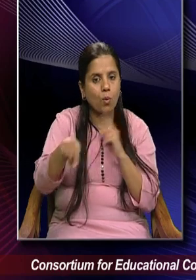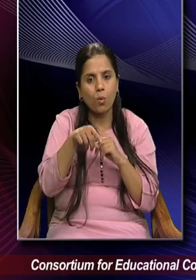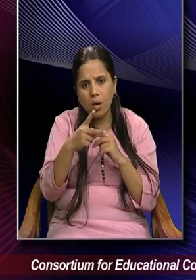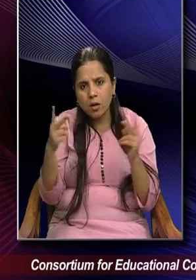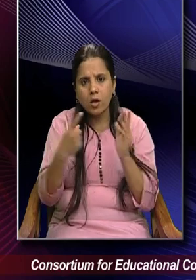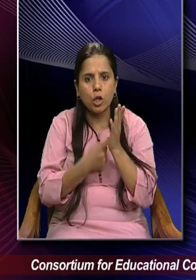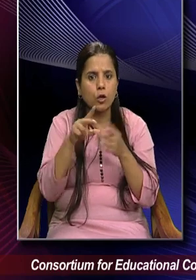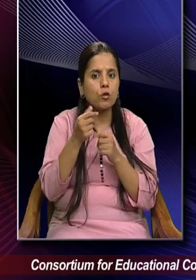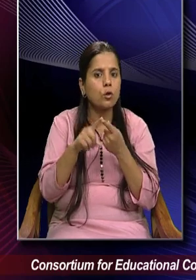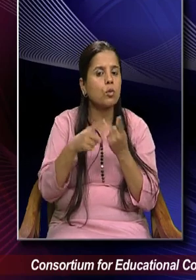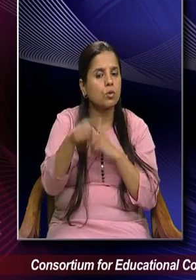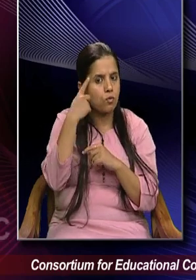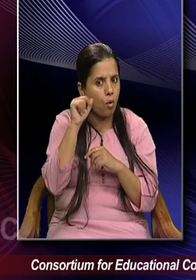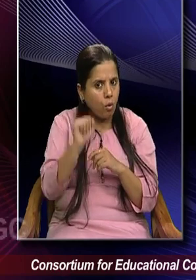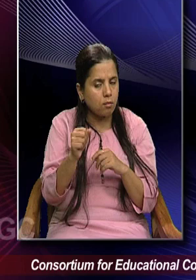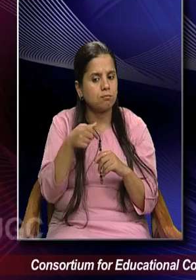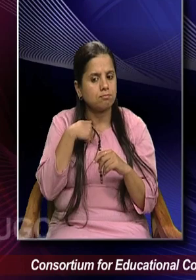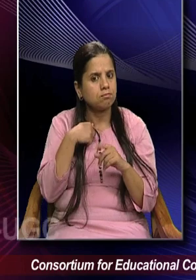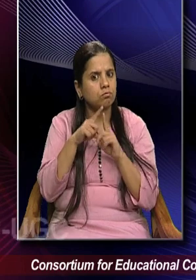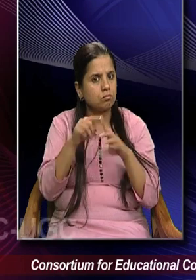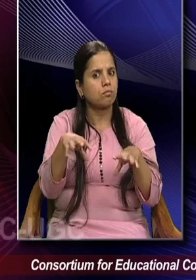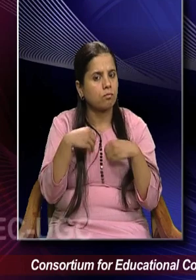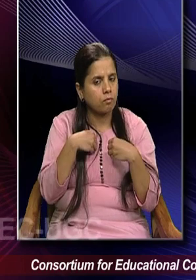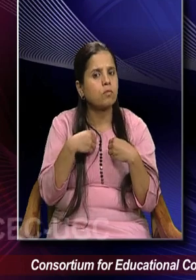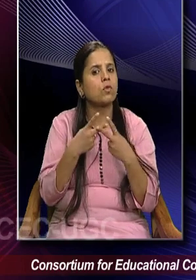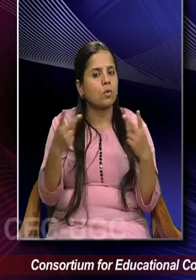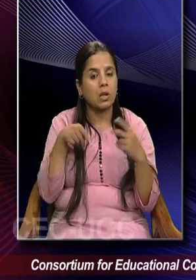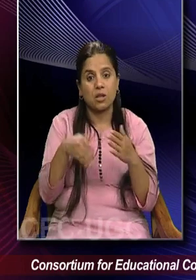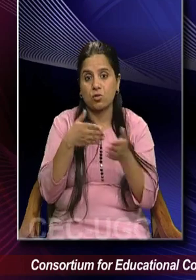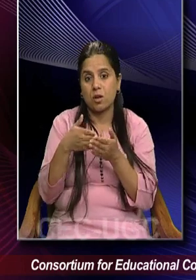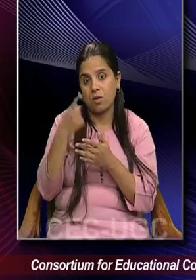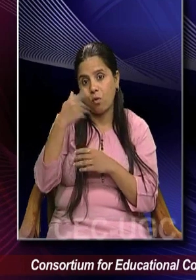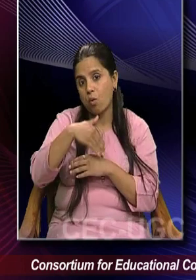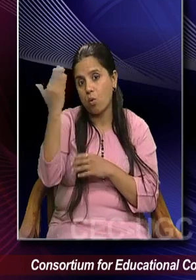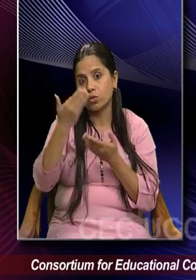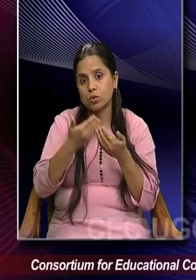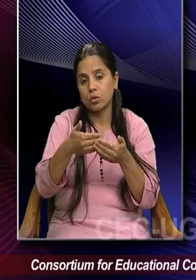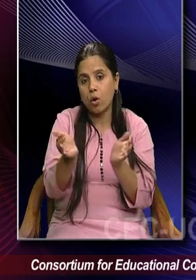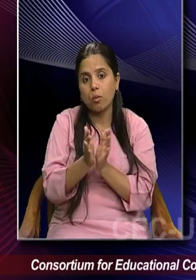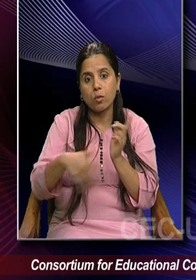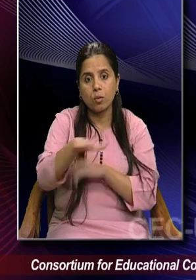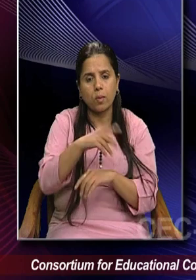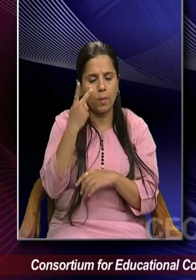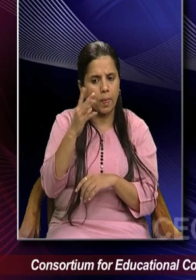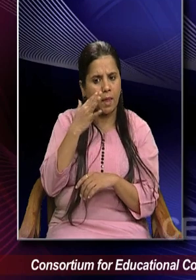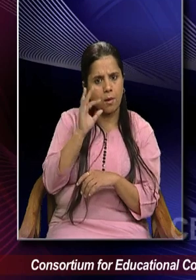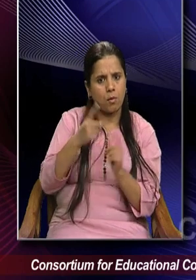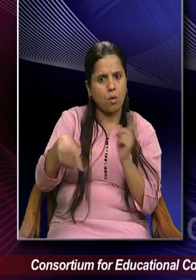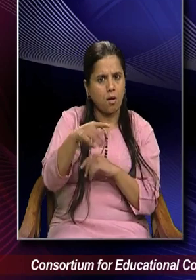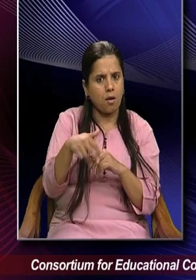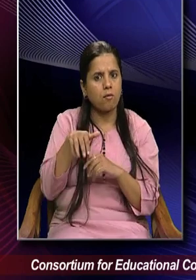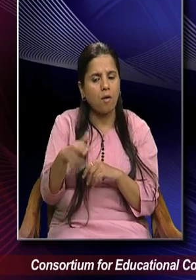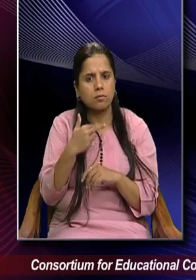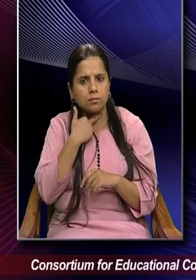Convention and its implications. Challenges for the host communities. Acknowledge the potential strain on